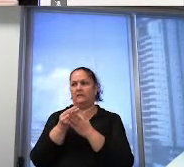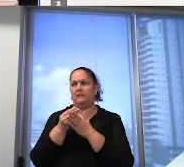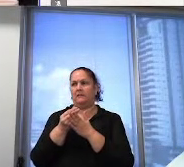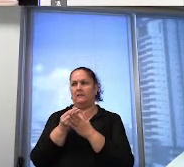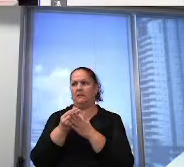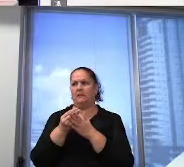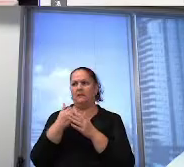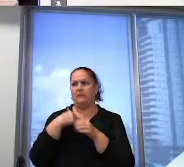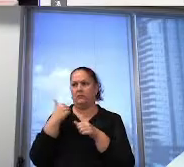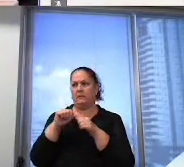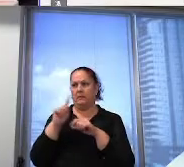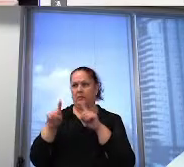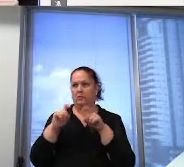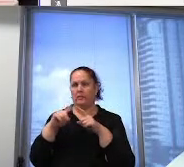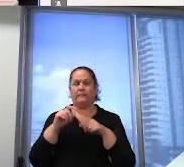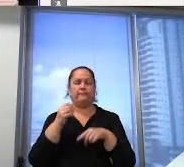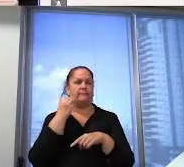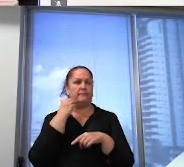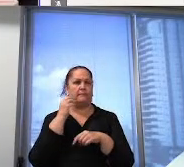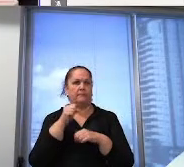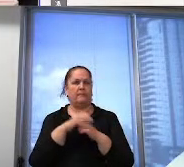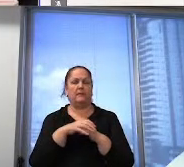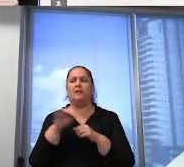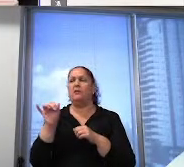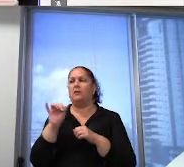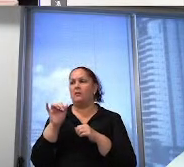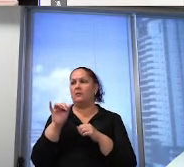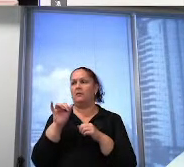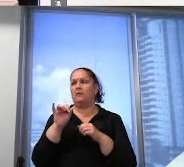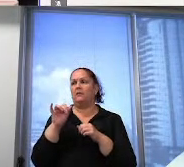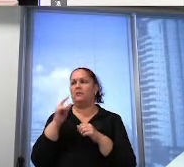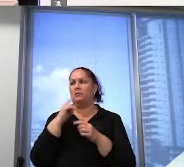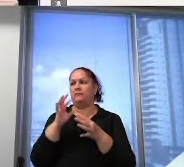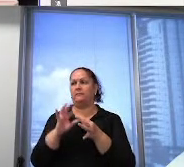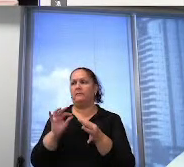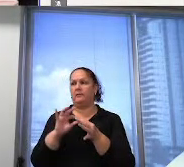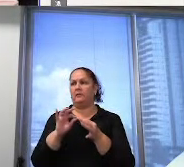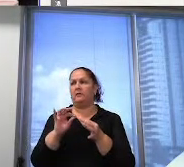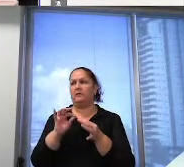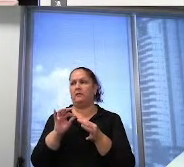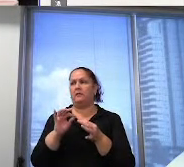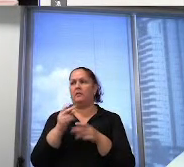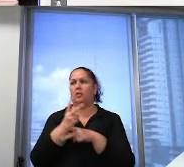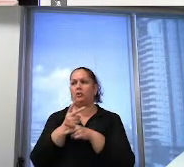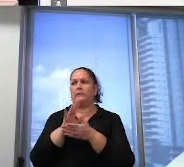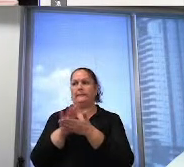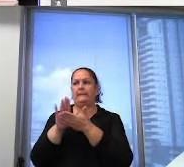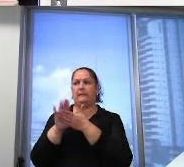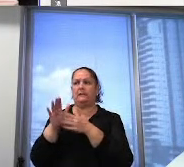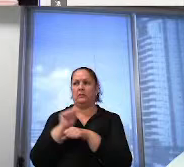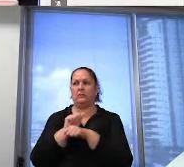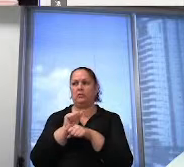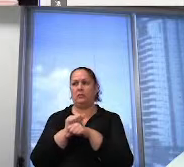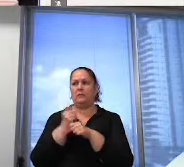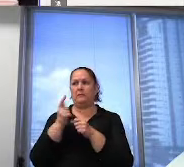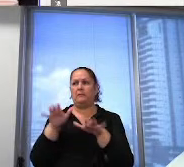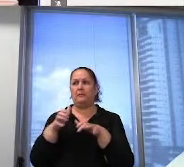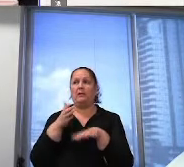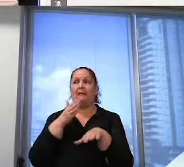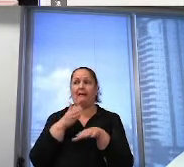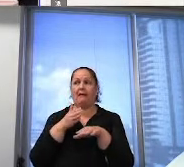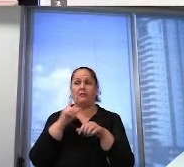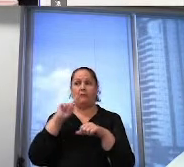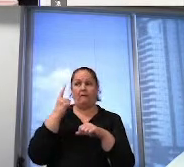You remember the different questions posed to you? Yes. And you also testified as to maintenance work that may